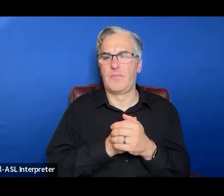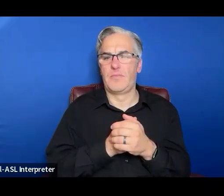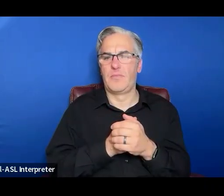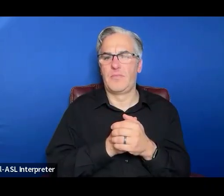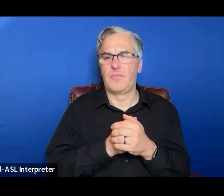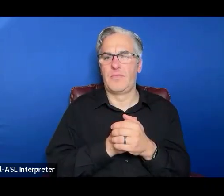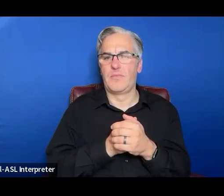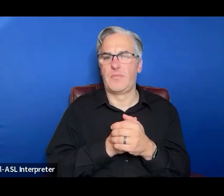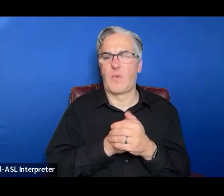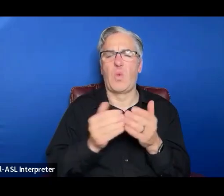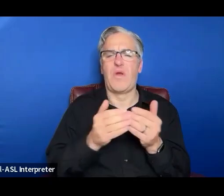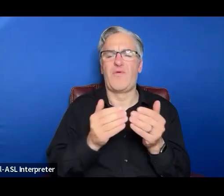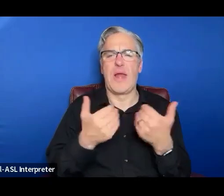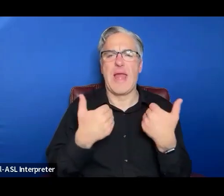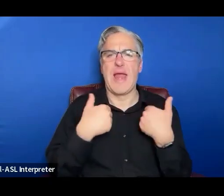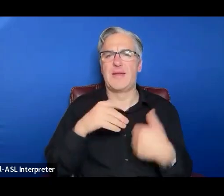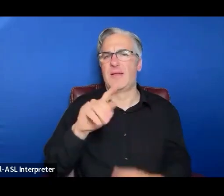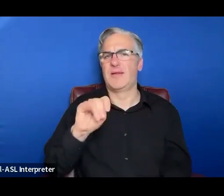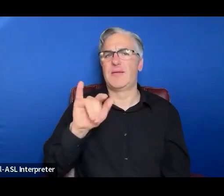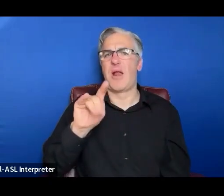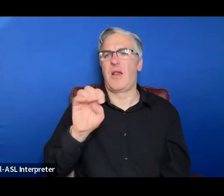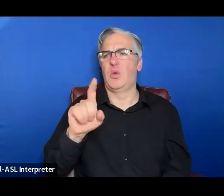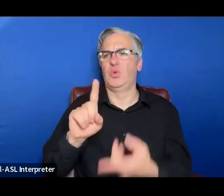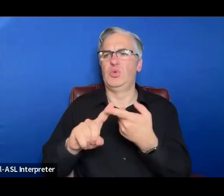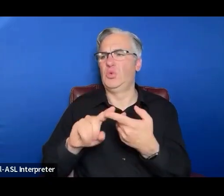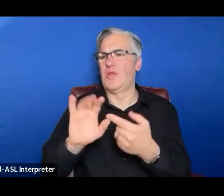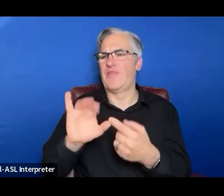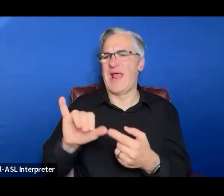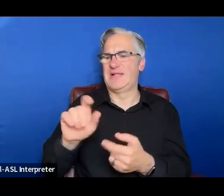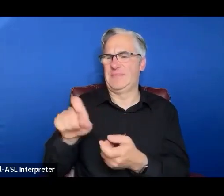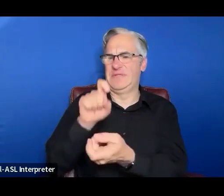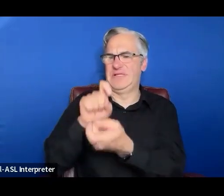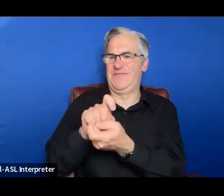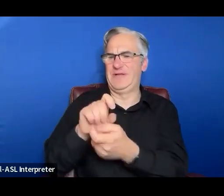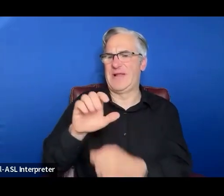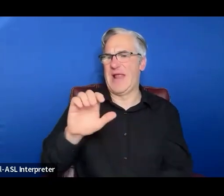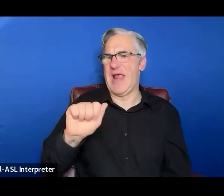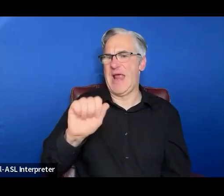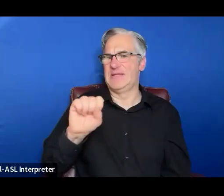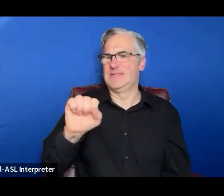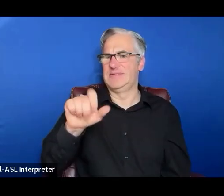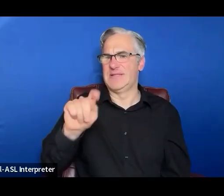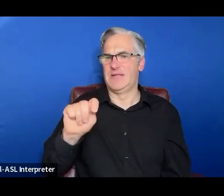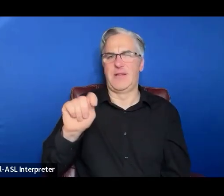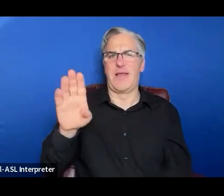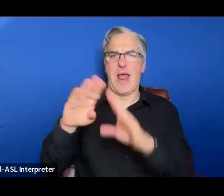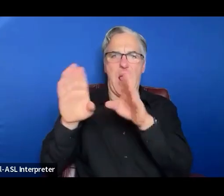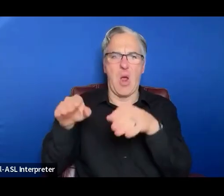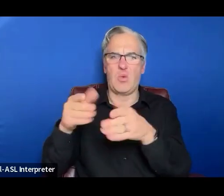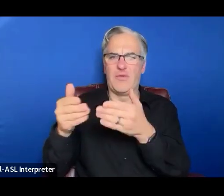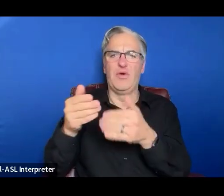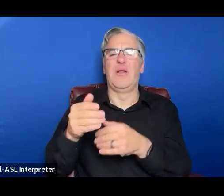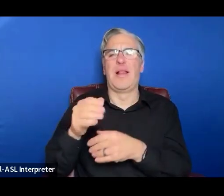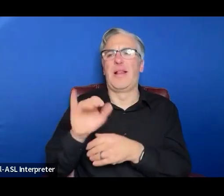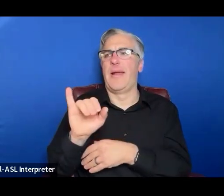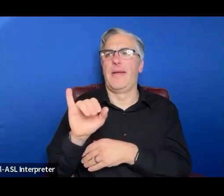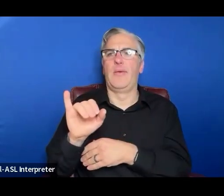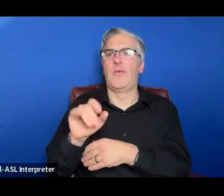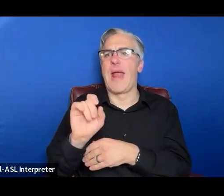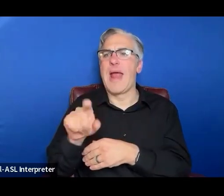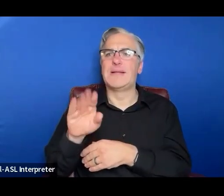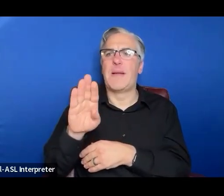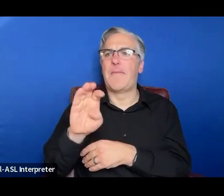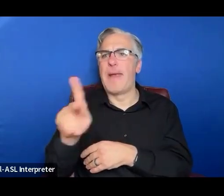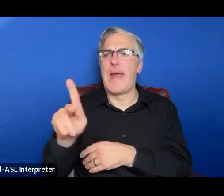whoever holds the title to that particular asset, like the bank. They've got a particular form. You just go there and ask for the form,